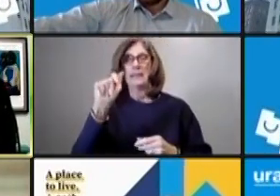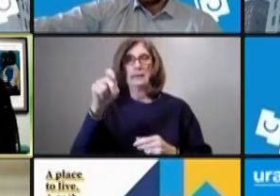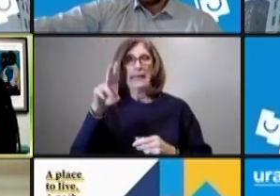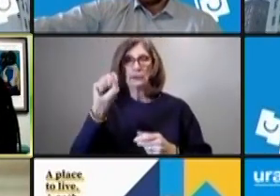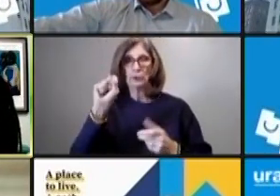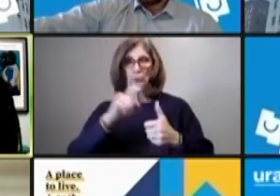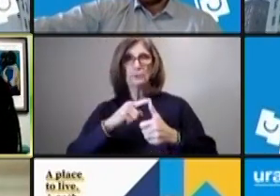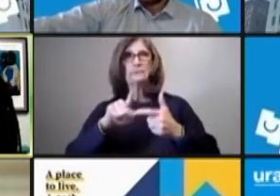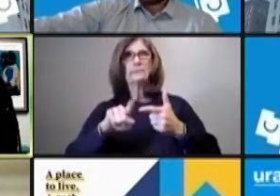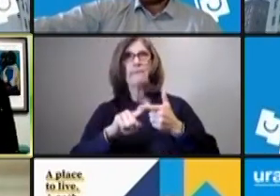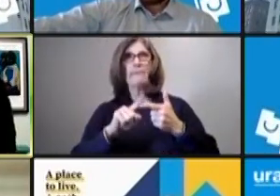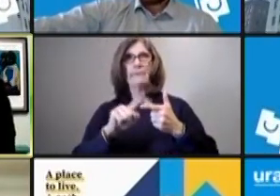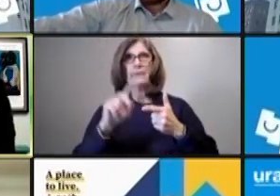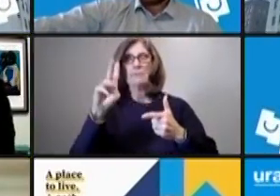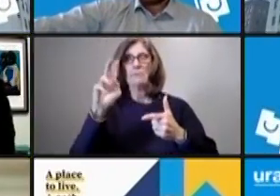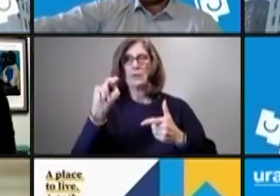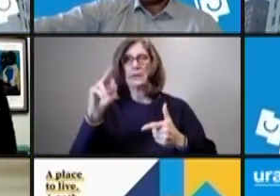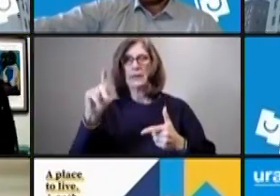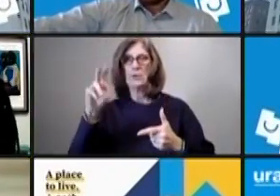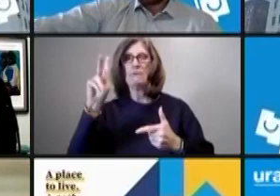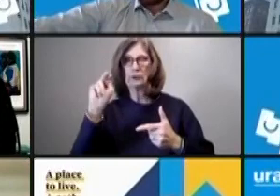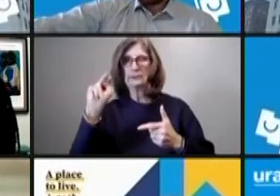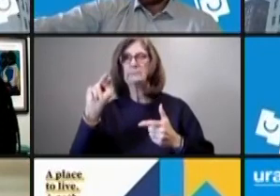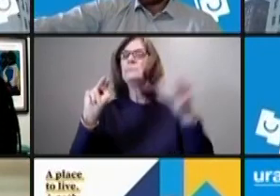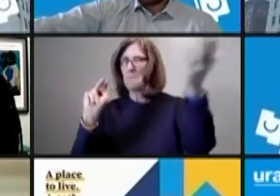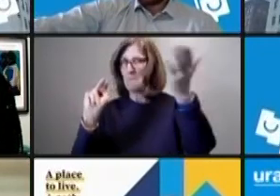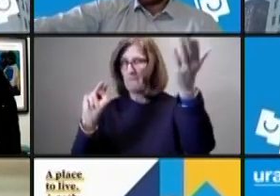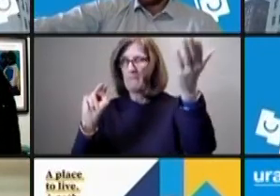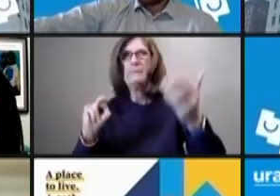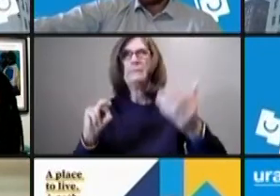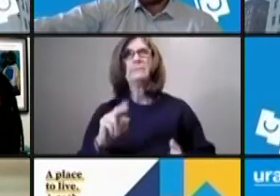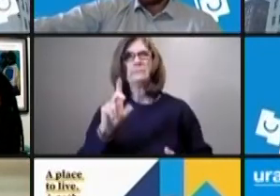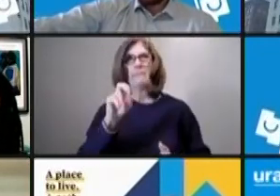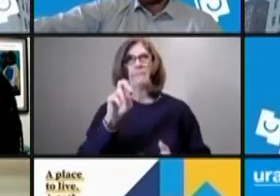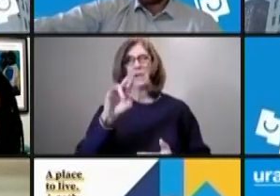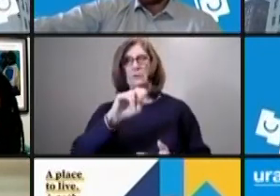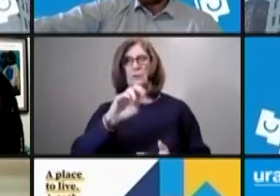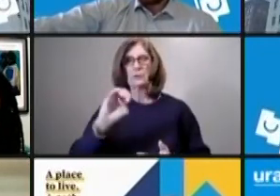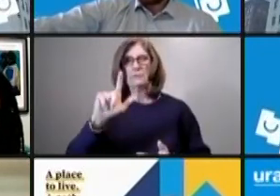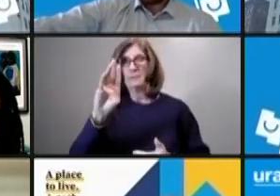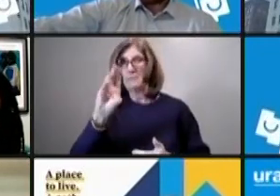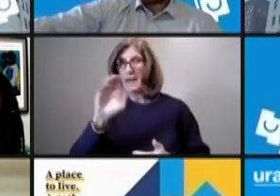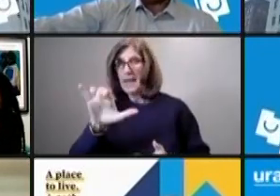Morgan Overton. Present. Dr. Jamil Bey.